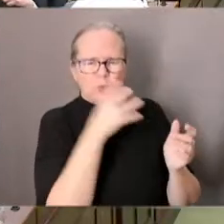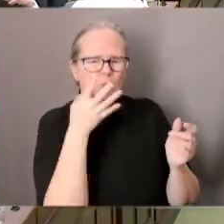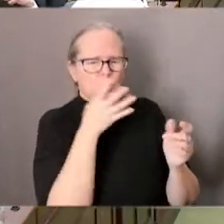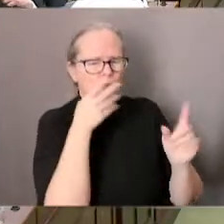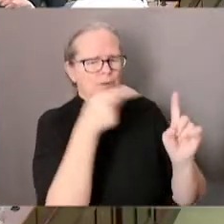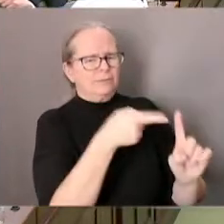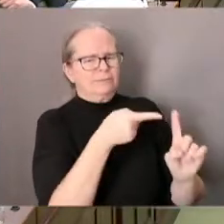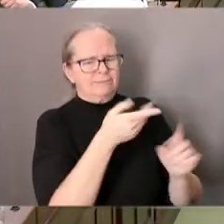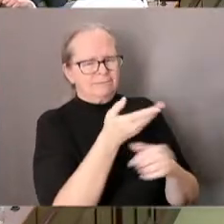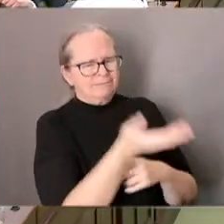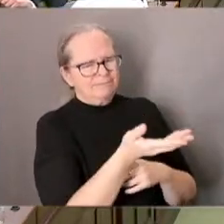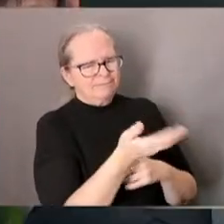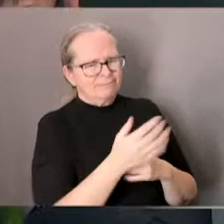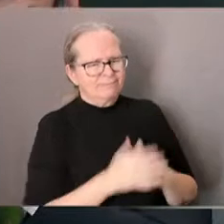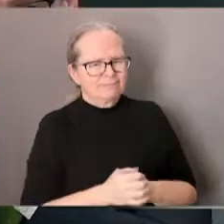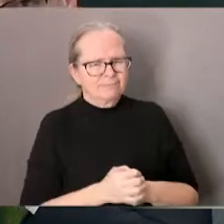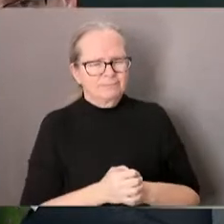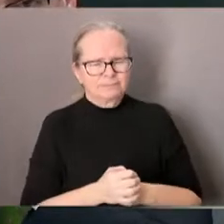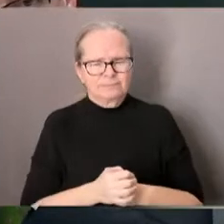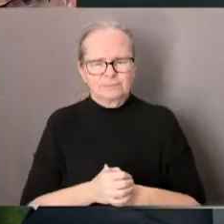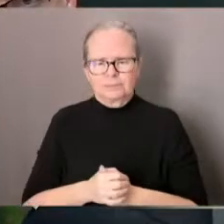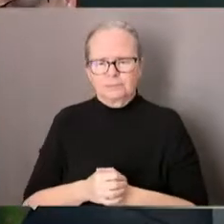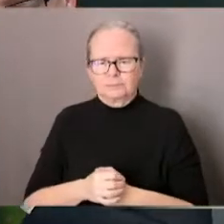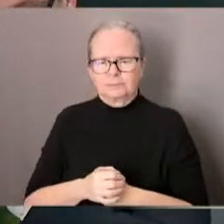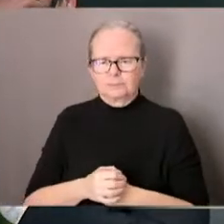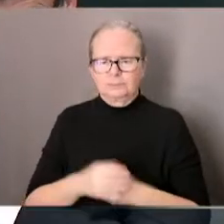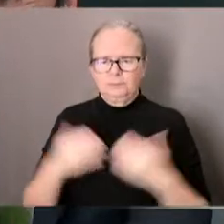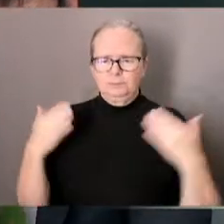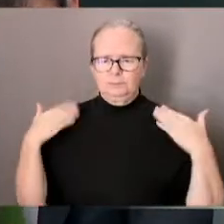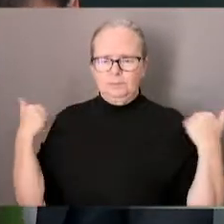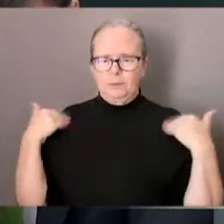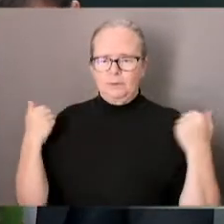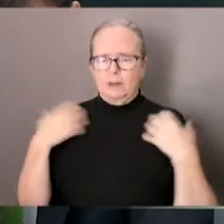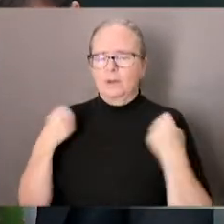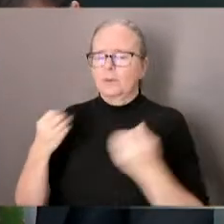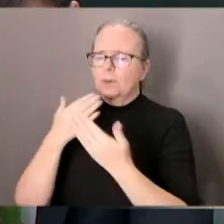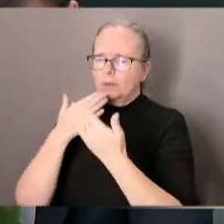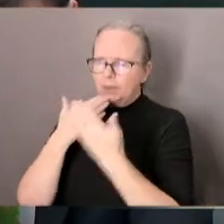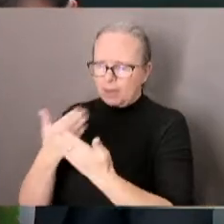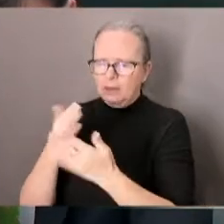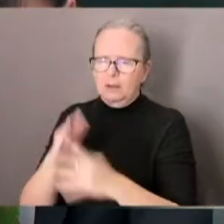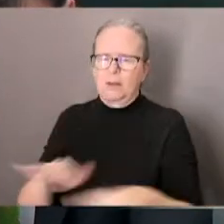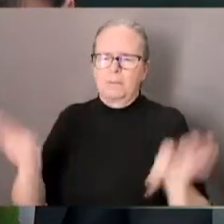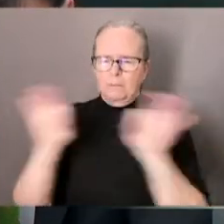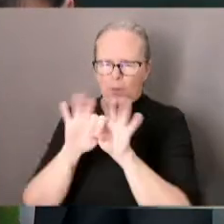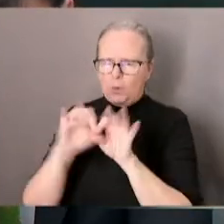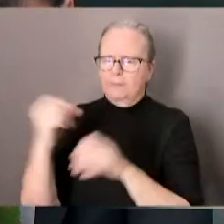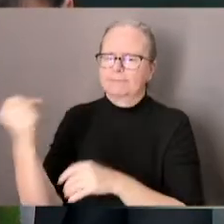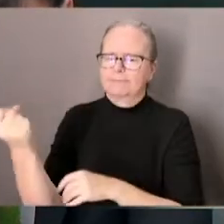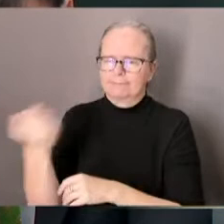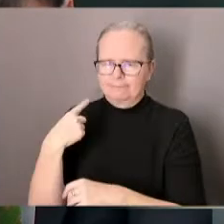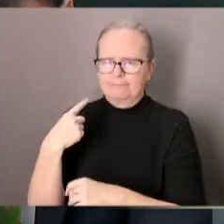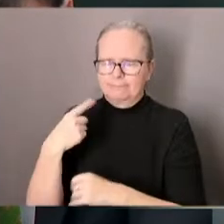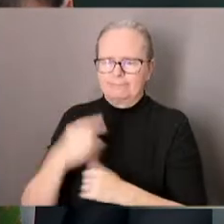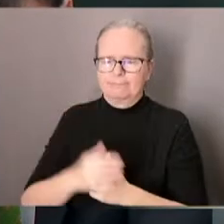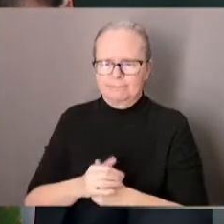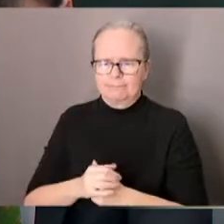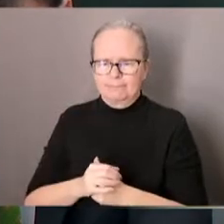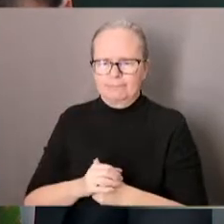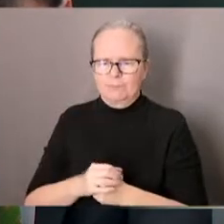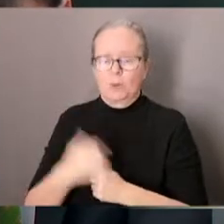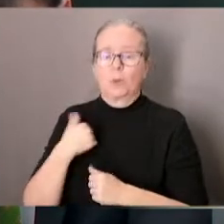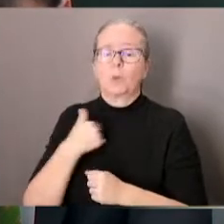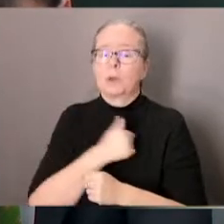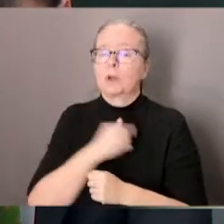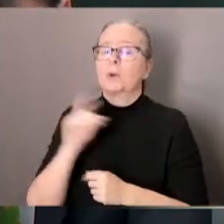the minister thank you Mr Speaker and thank you for this very important question Mr Speaker we fully understand that there's a challenge across the entire